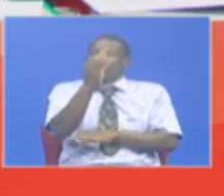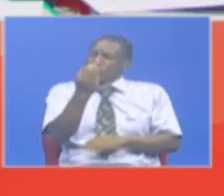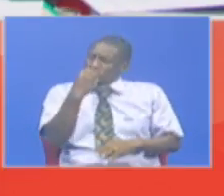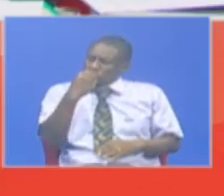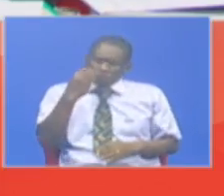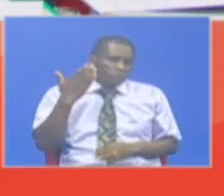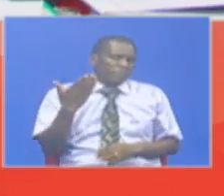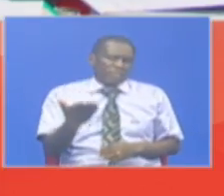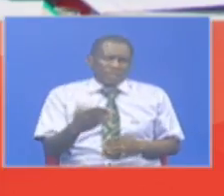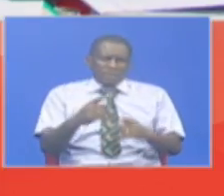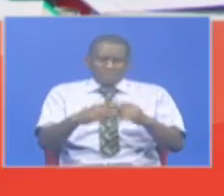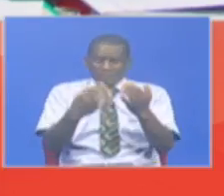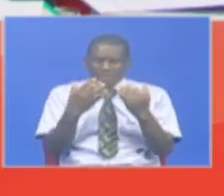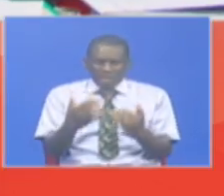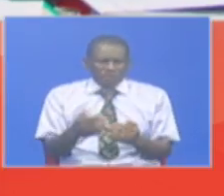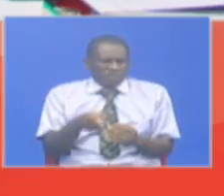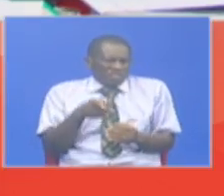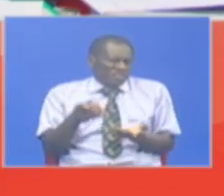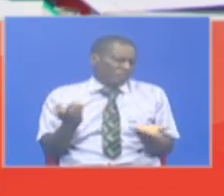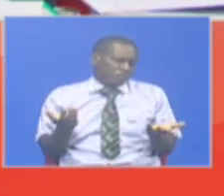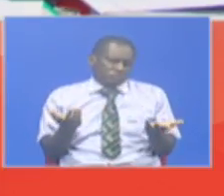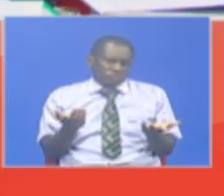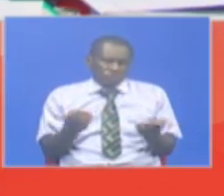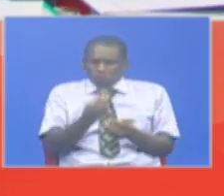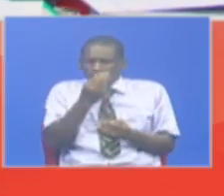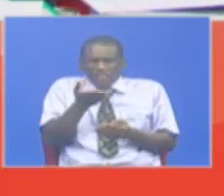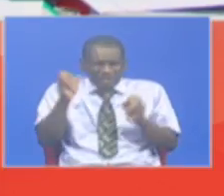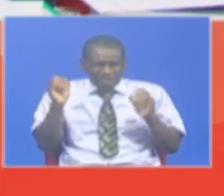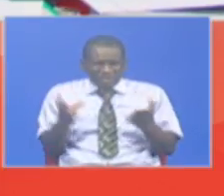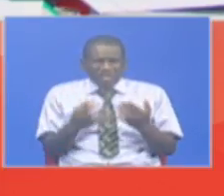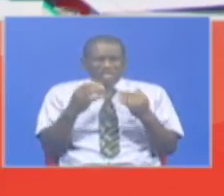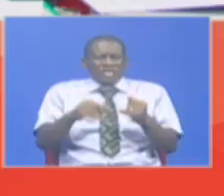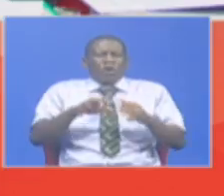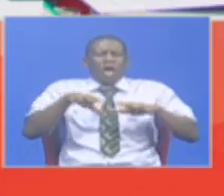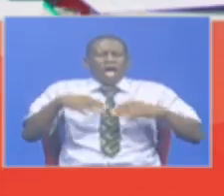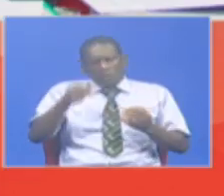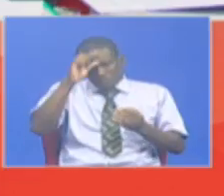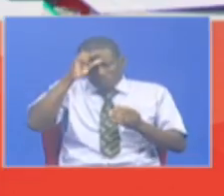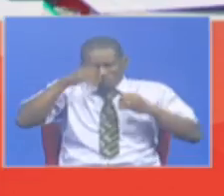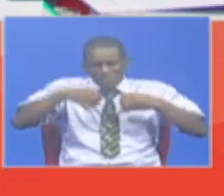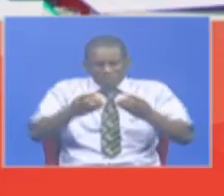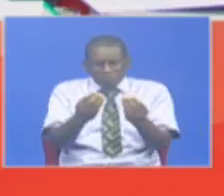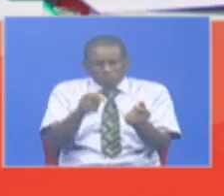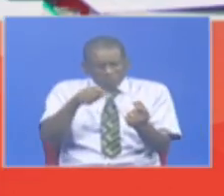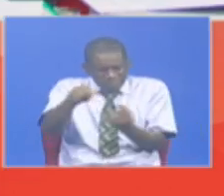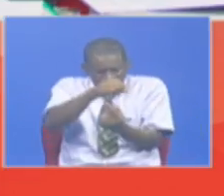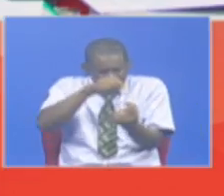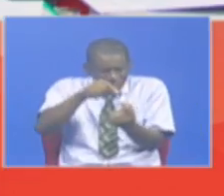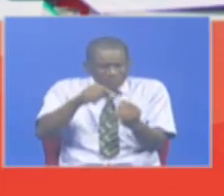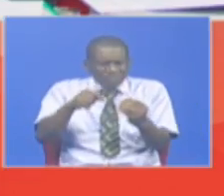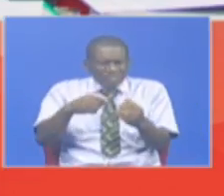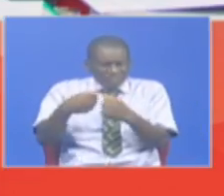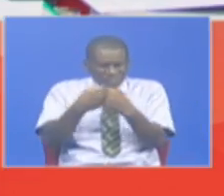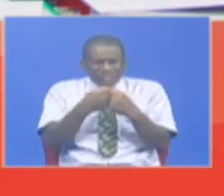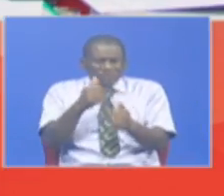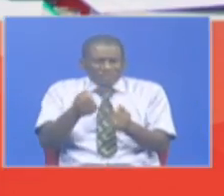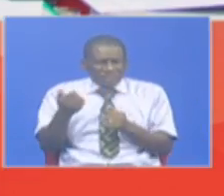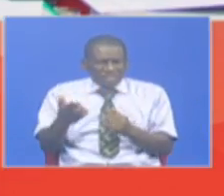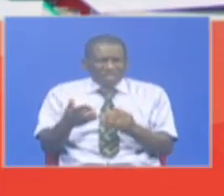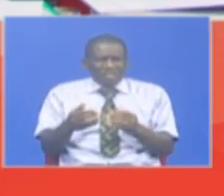for them. But right now that has been taken away from them. How is the government also trying to address this particular gap that has been raised? Because also